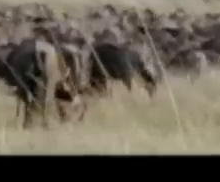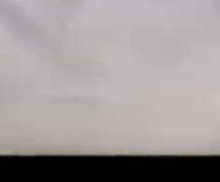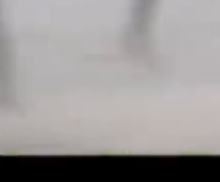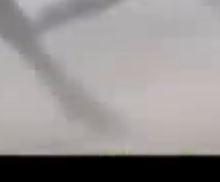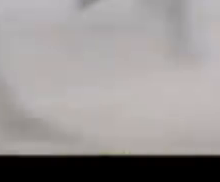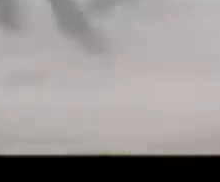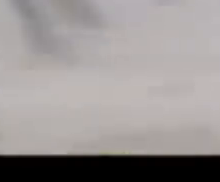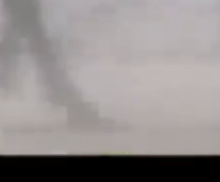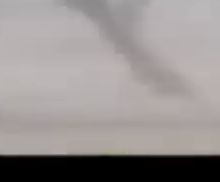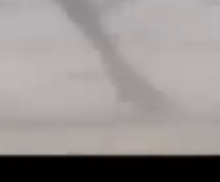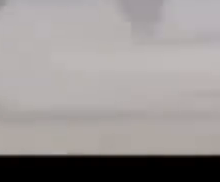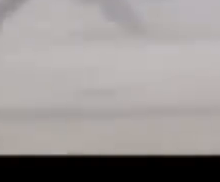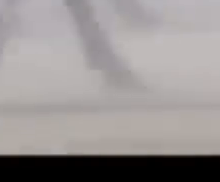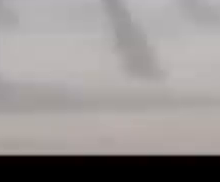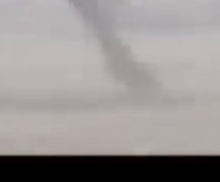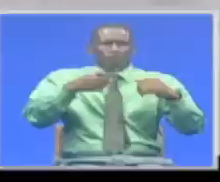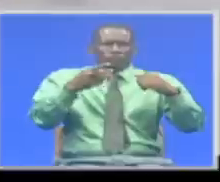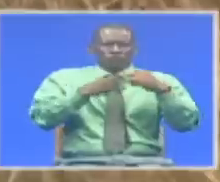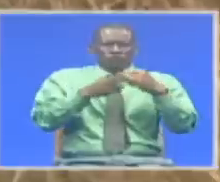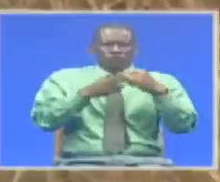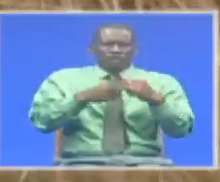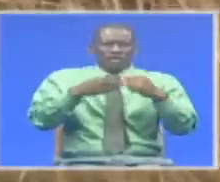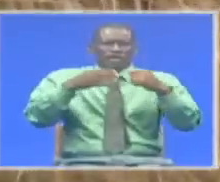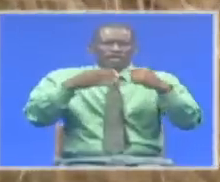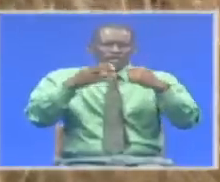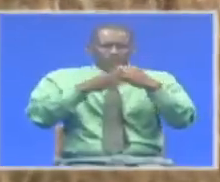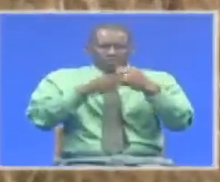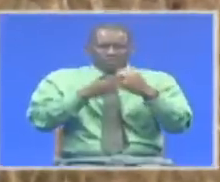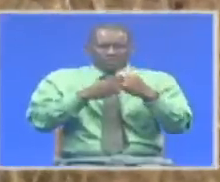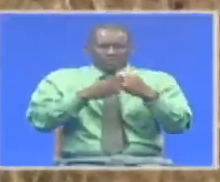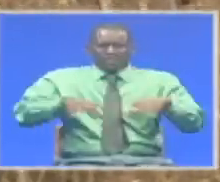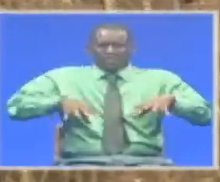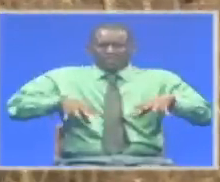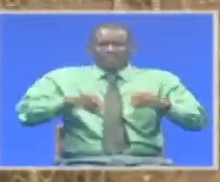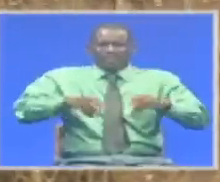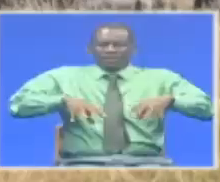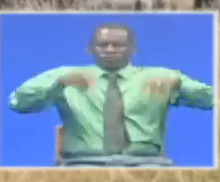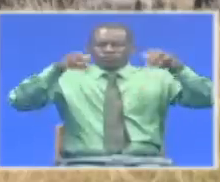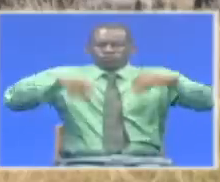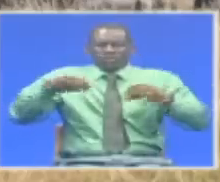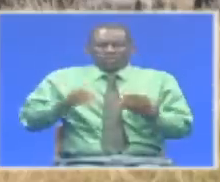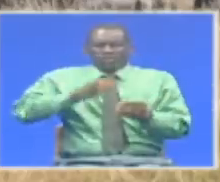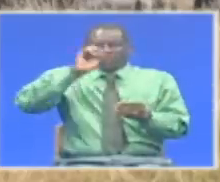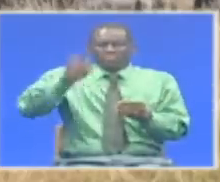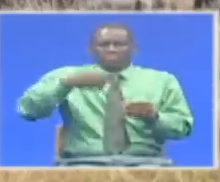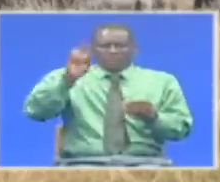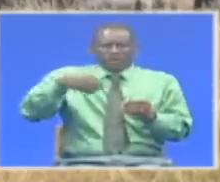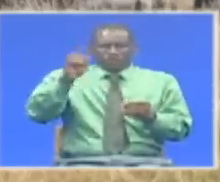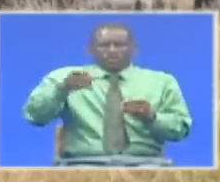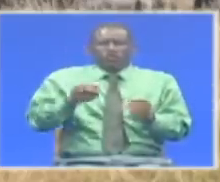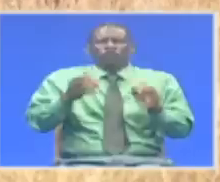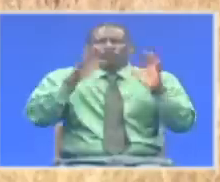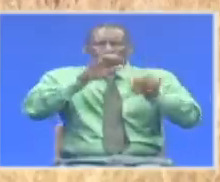Every year between July and September, when the grass has shriveled and the springs are parched, thousands of restless